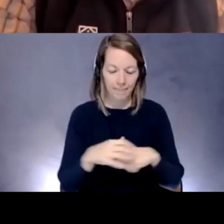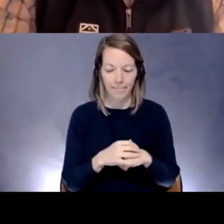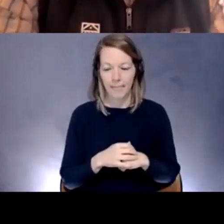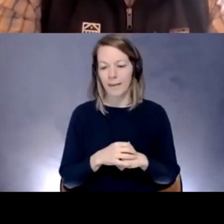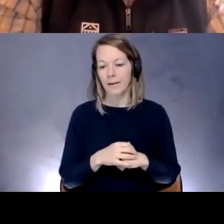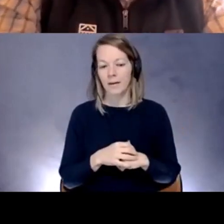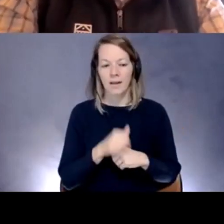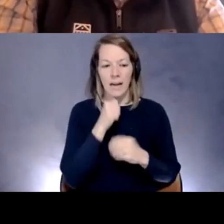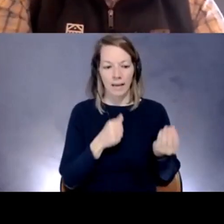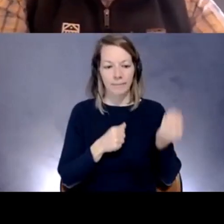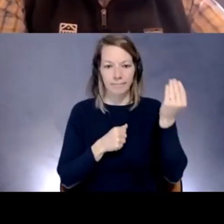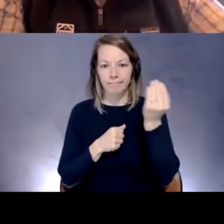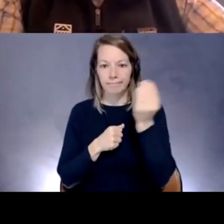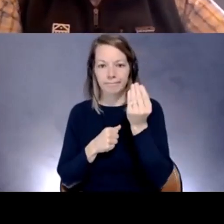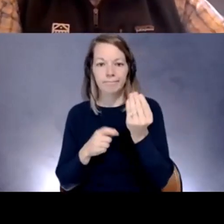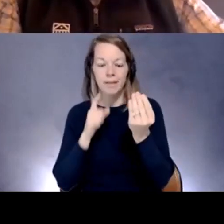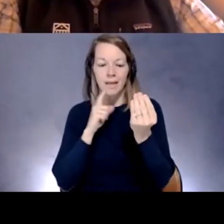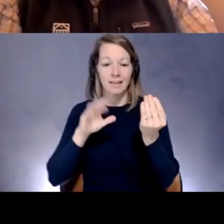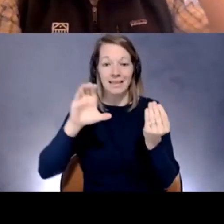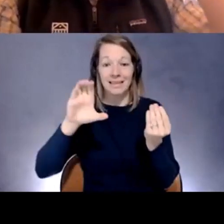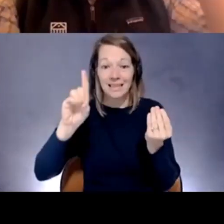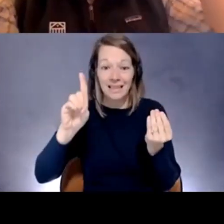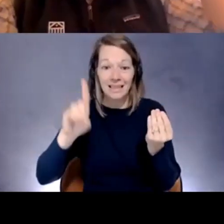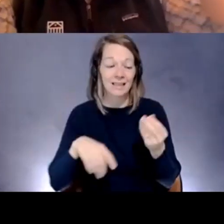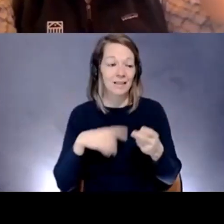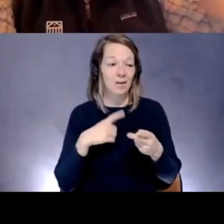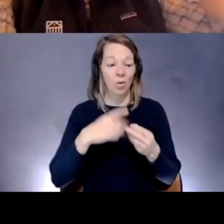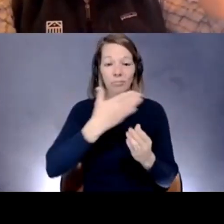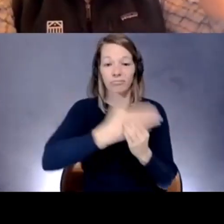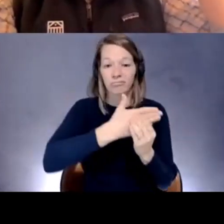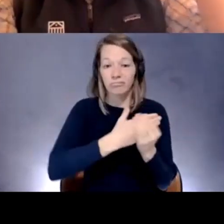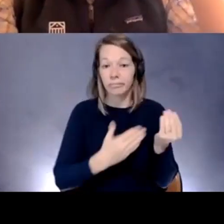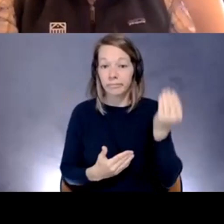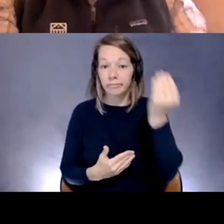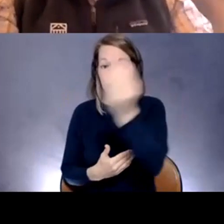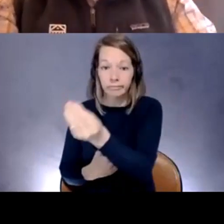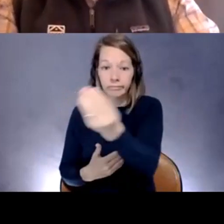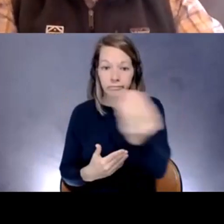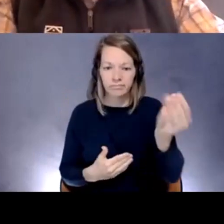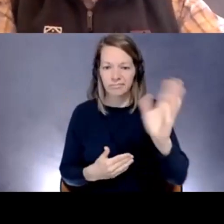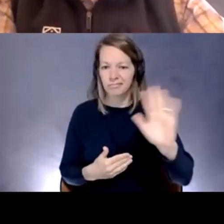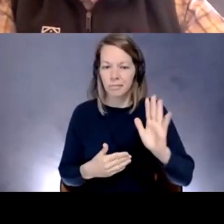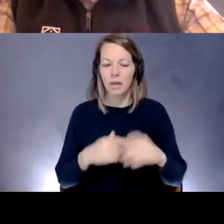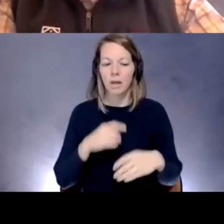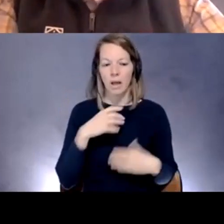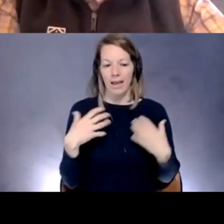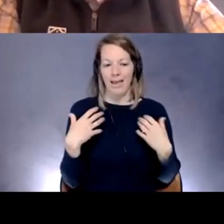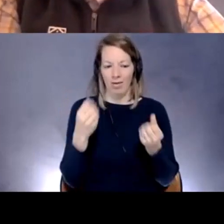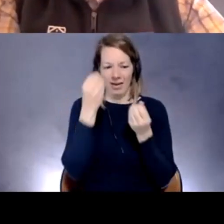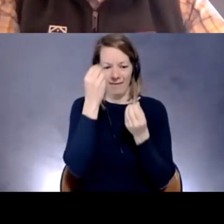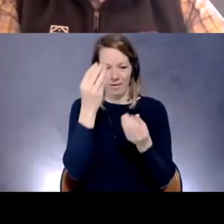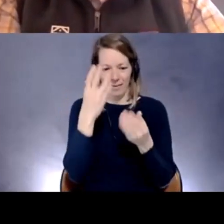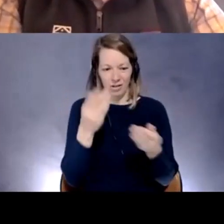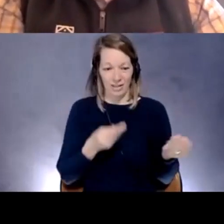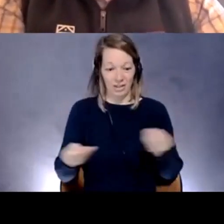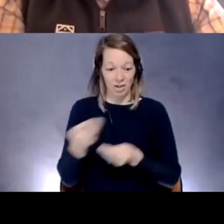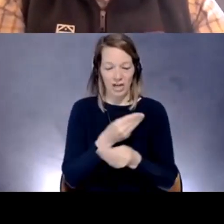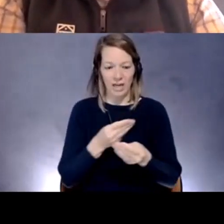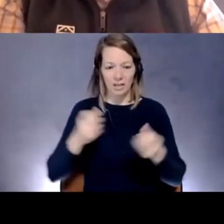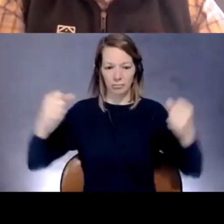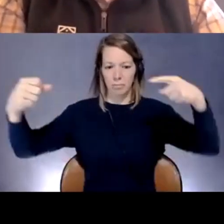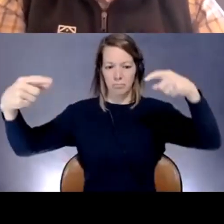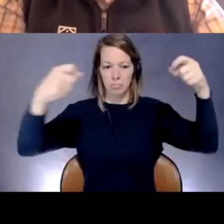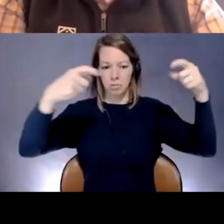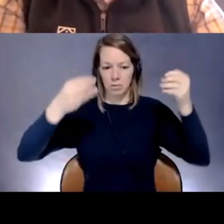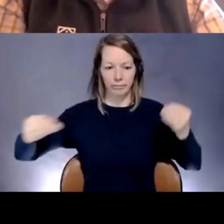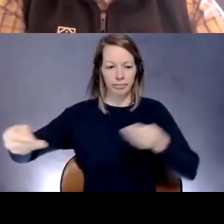to carry perhaps a CD or some other record between providers, the goal of Health Information Exchange is for that to be seamless and not to be a